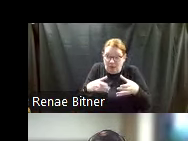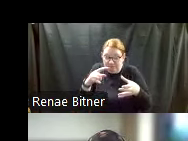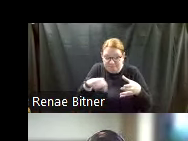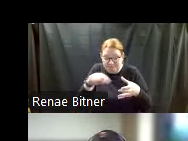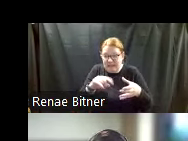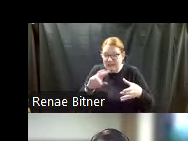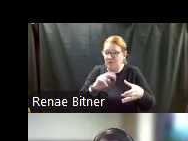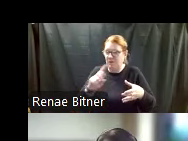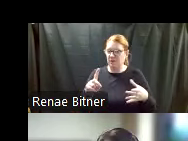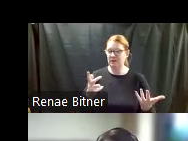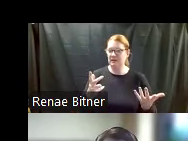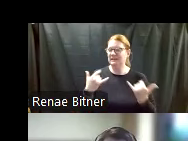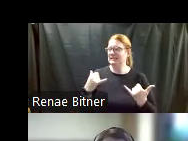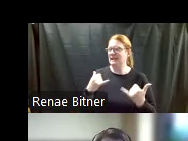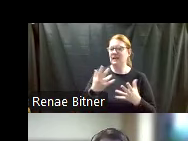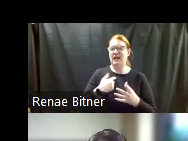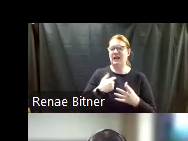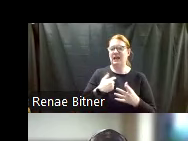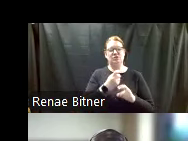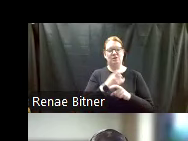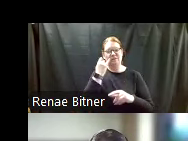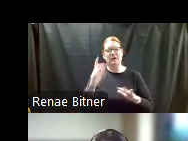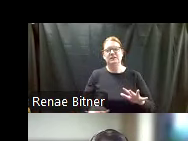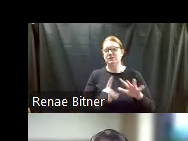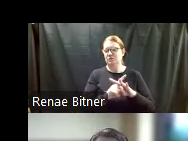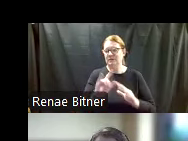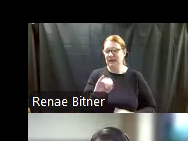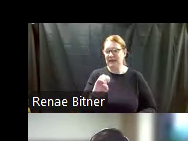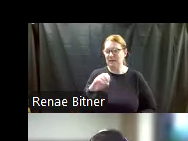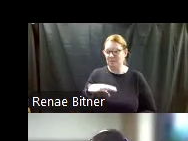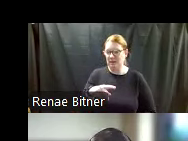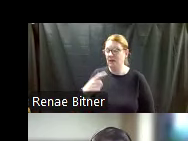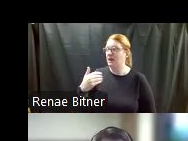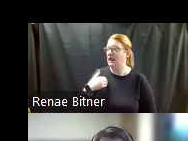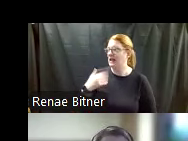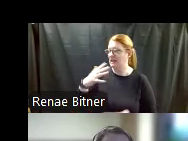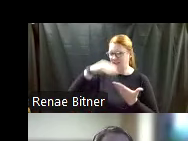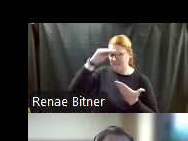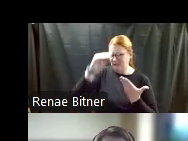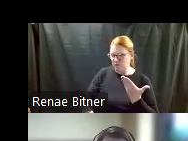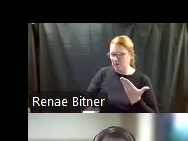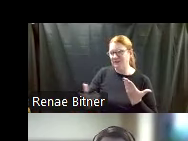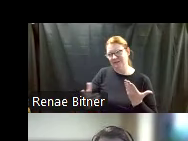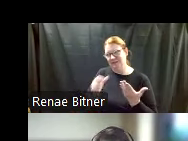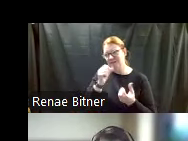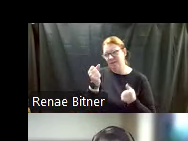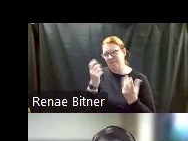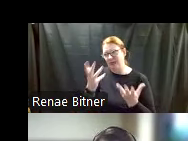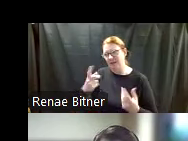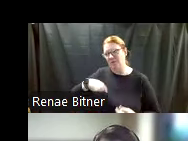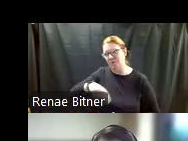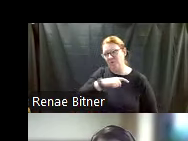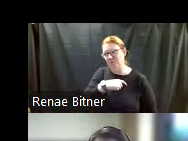And nowadays, I kind of joke when we go to an IEP meeting and somebody will bring up, well, I've had a student. I say, well, there's not that many of us. We all know each